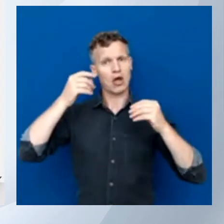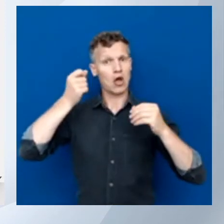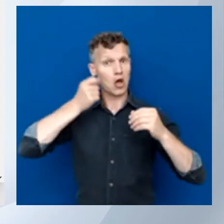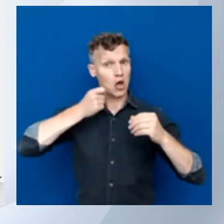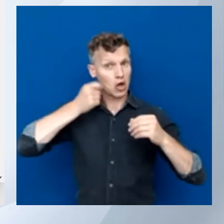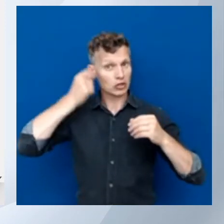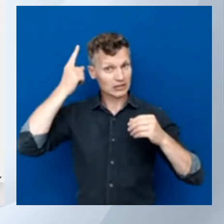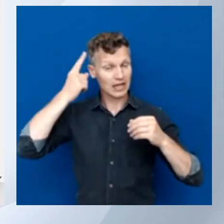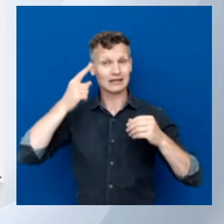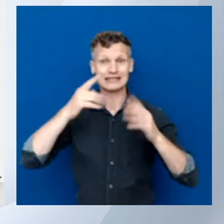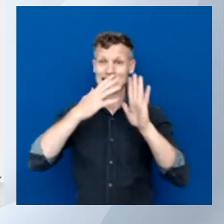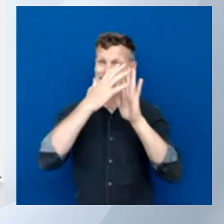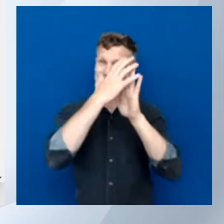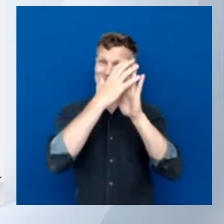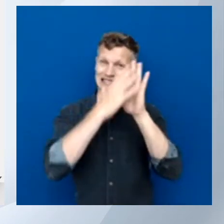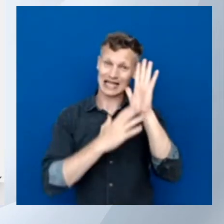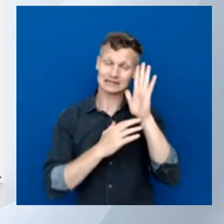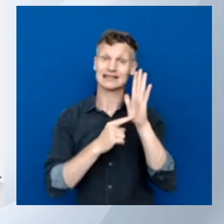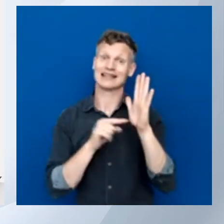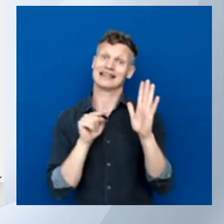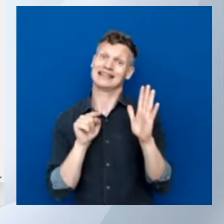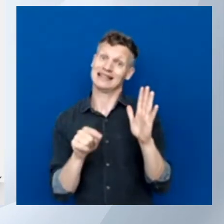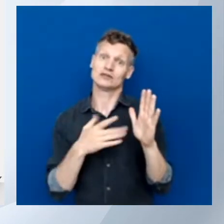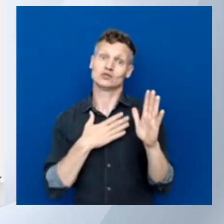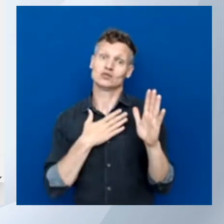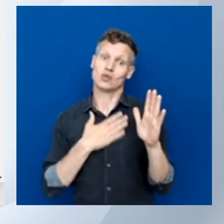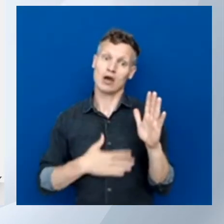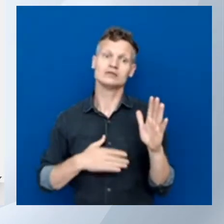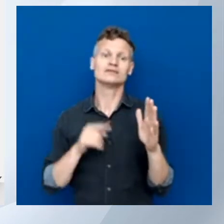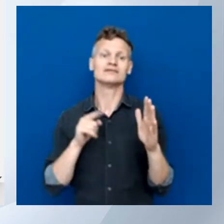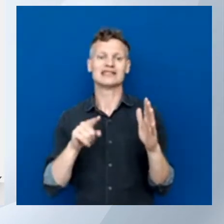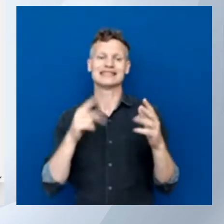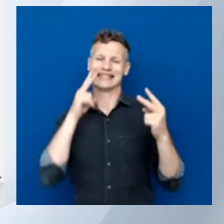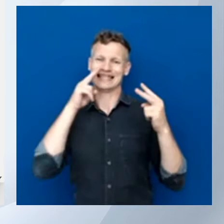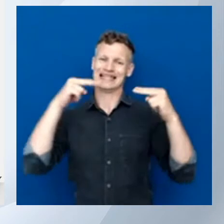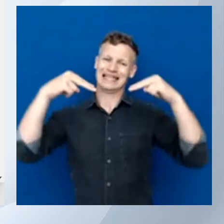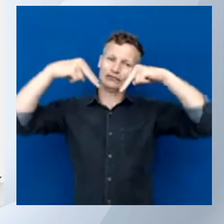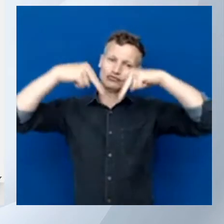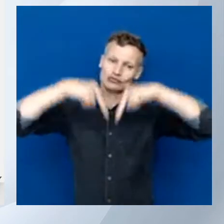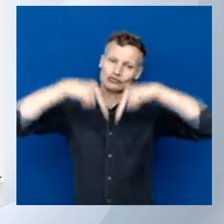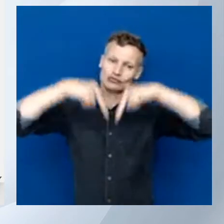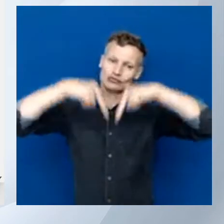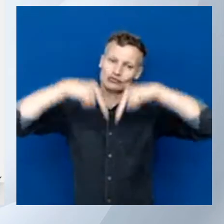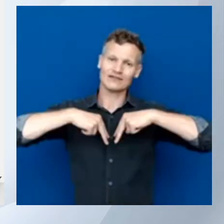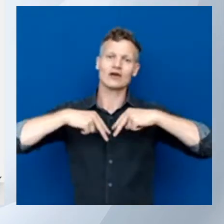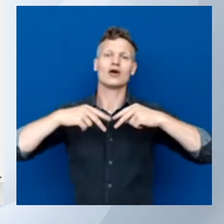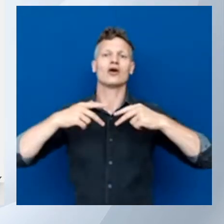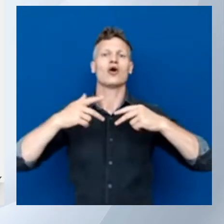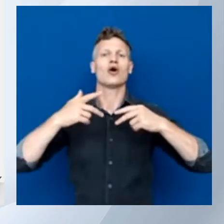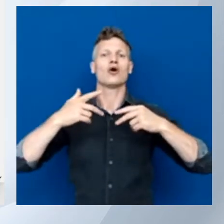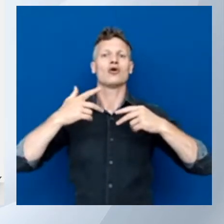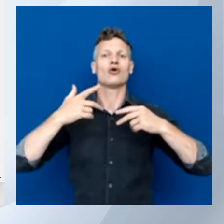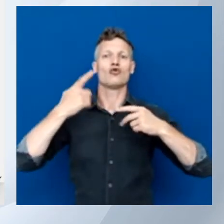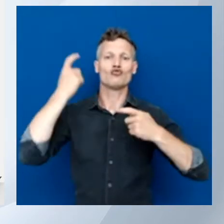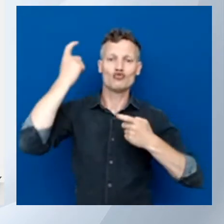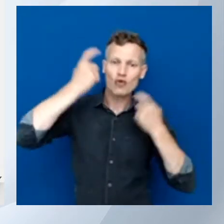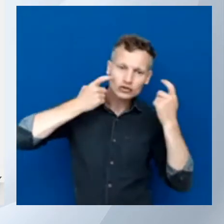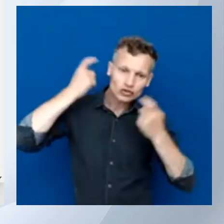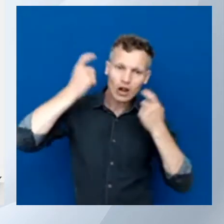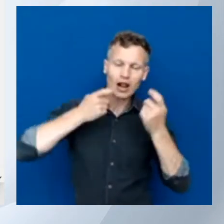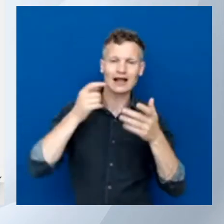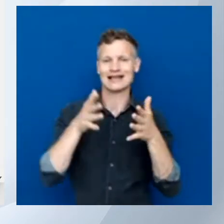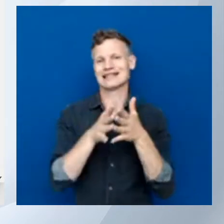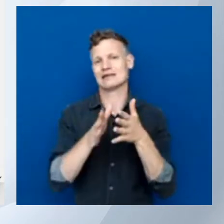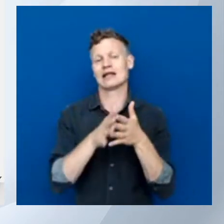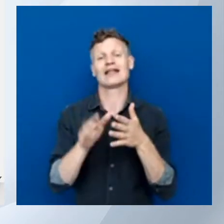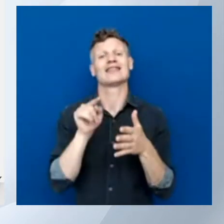classification model, that's when you want to use the Introspective Rationale explainer, because this uses a generator predictor framework.